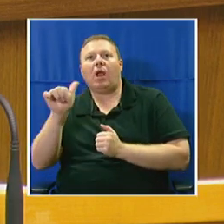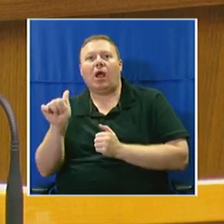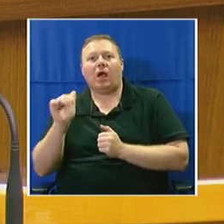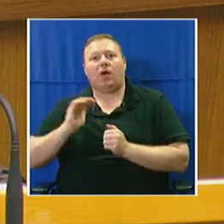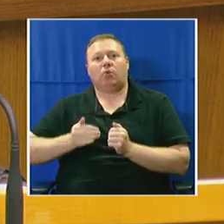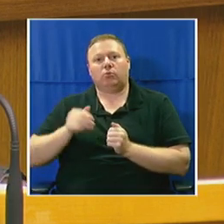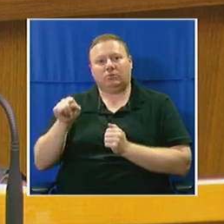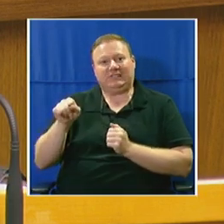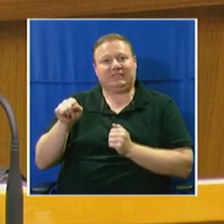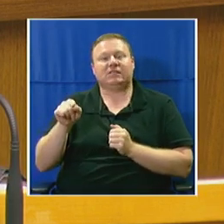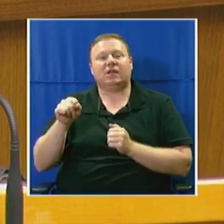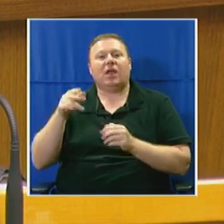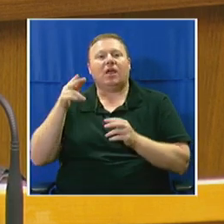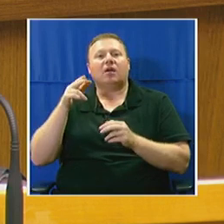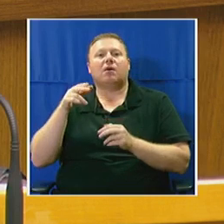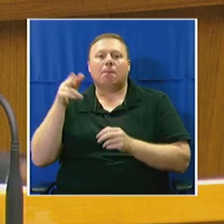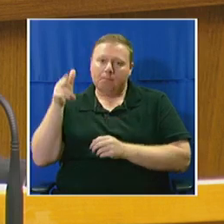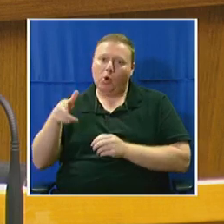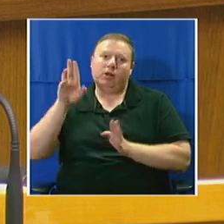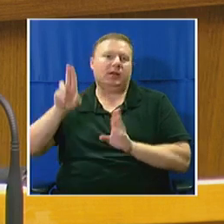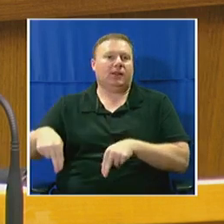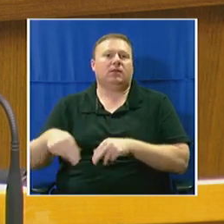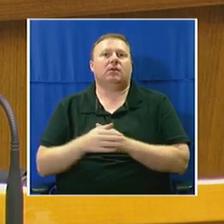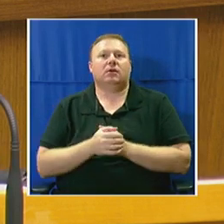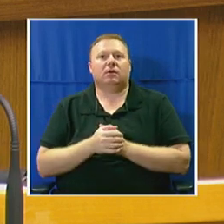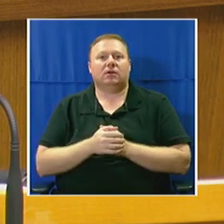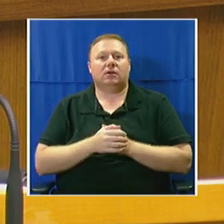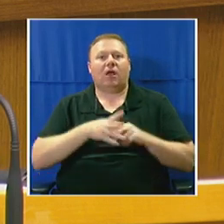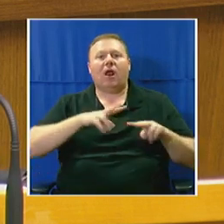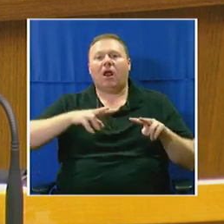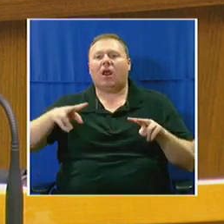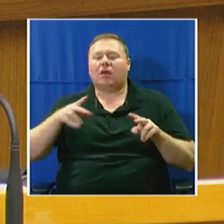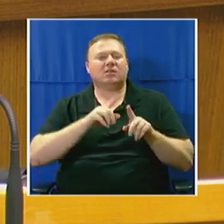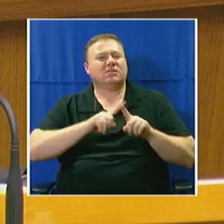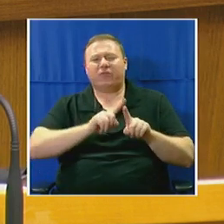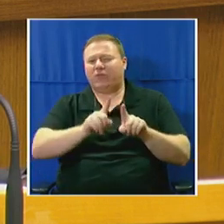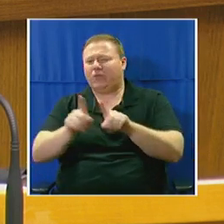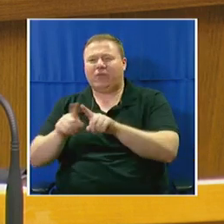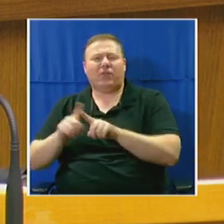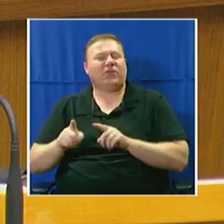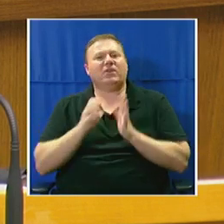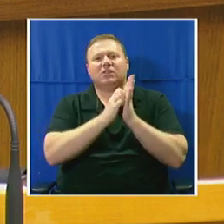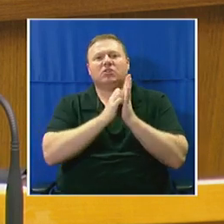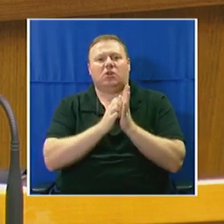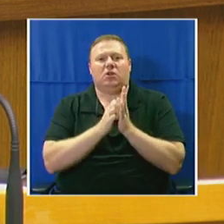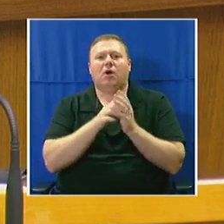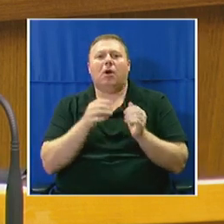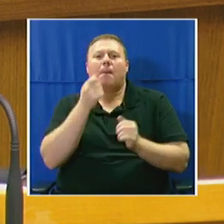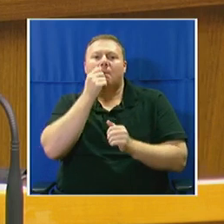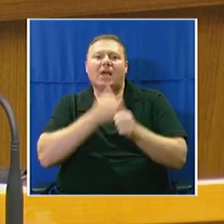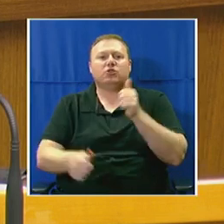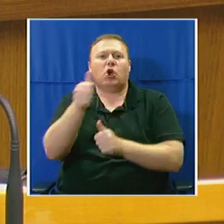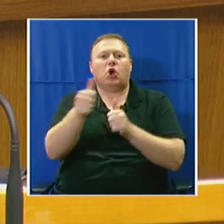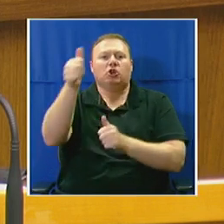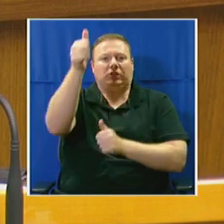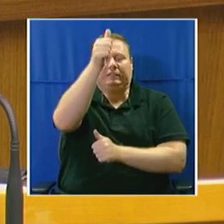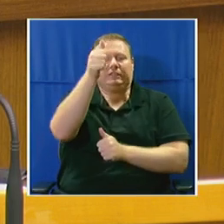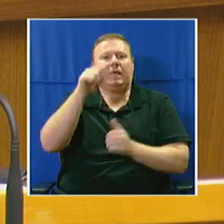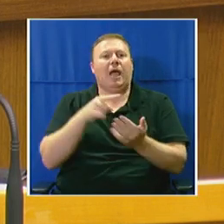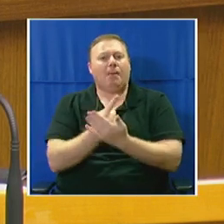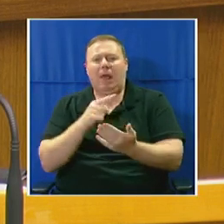who was who was in fact a bread winner who supported a family using the ne grants mly sent precious